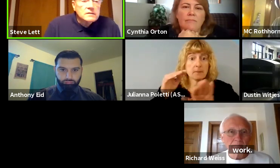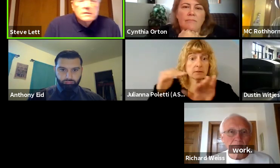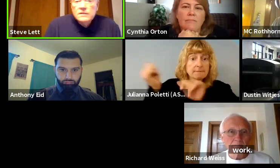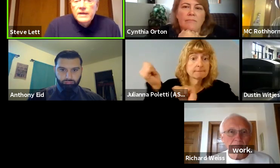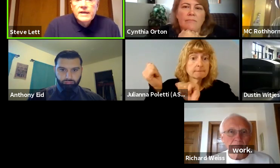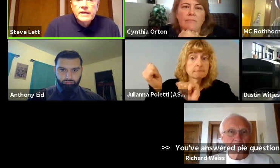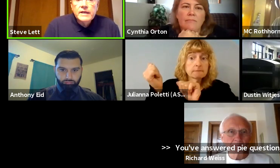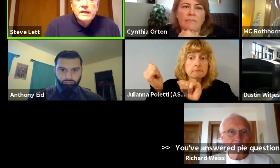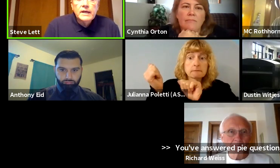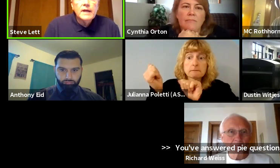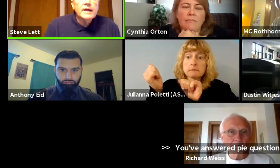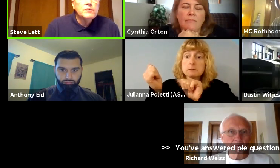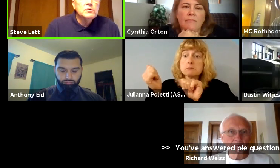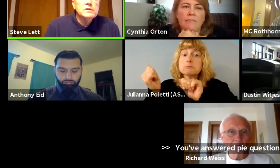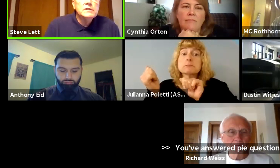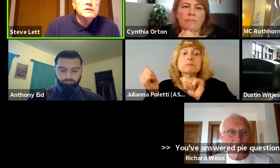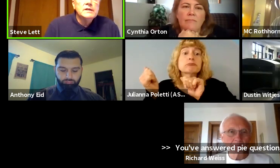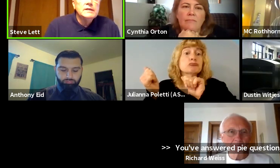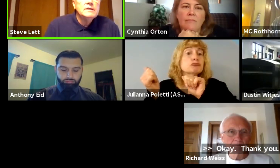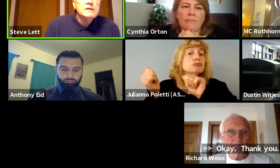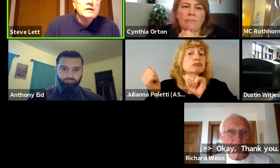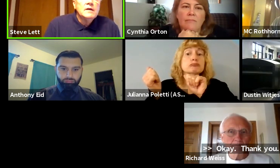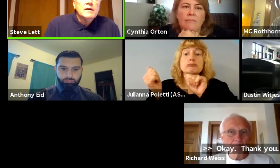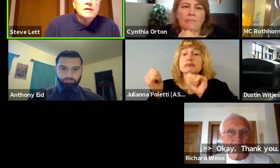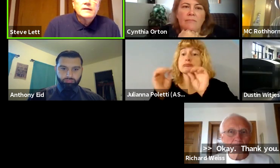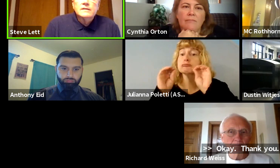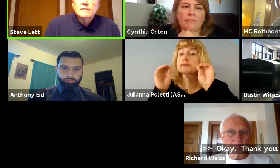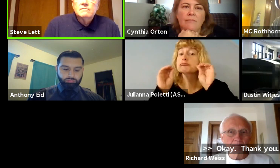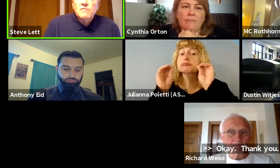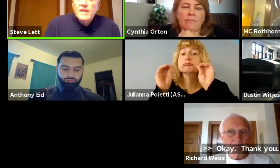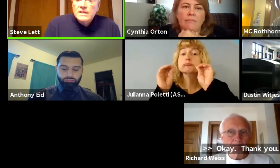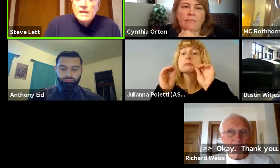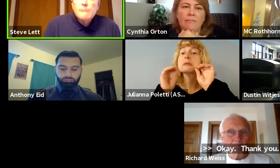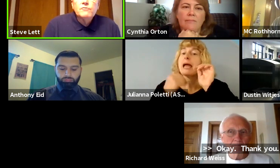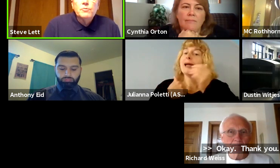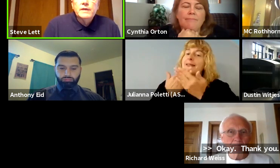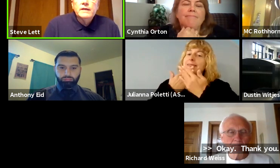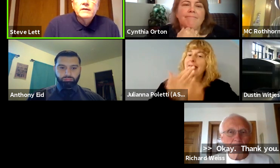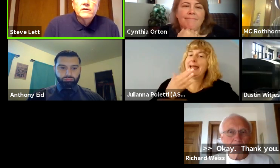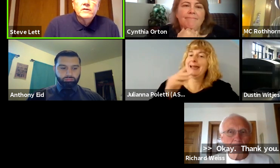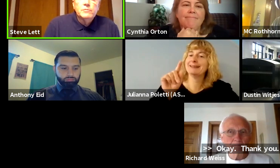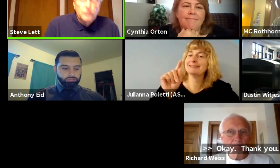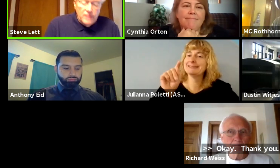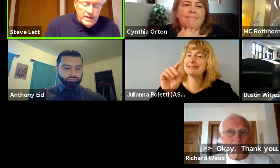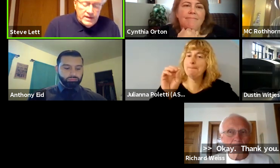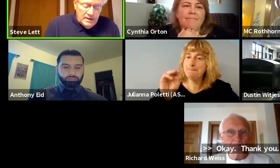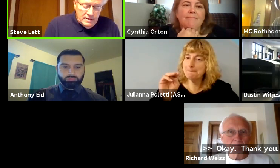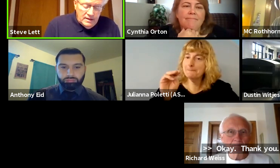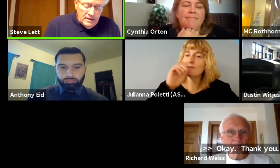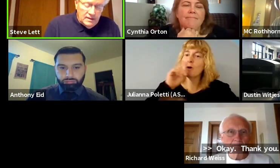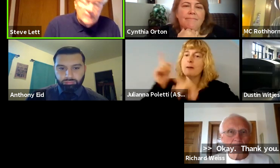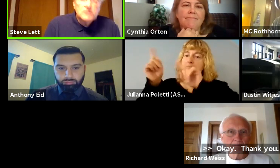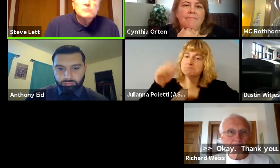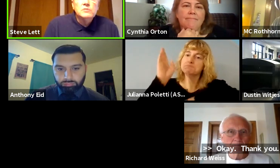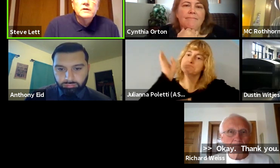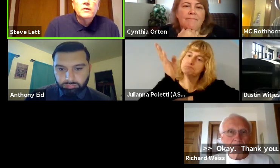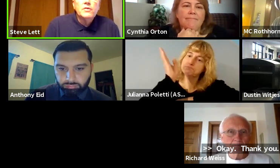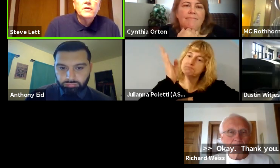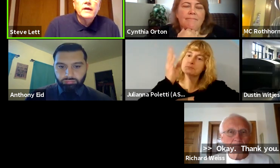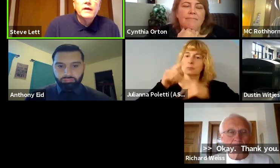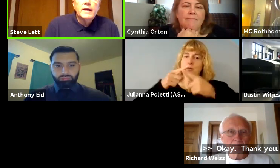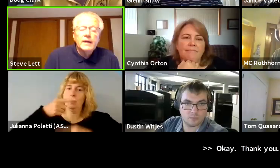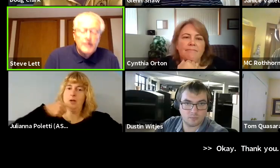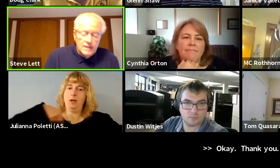not seeing any, I would like to thank Tom for being here and providing us